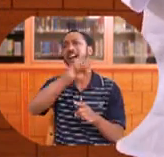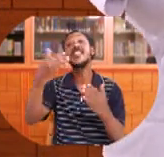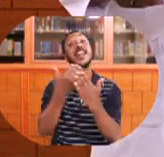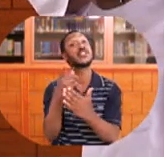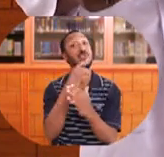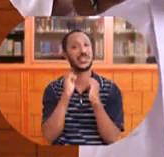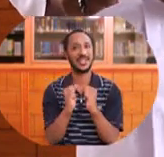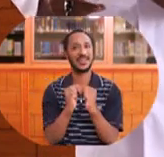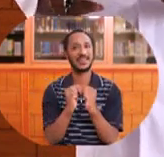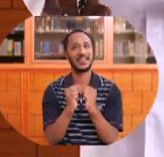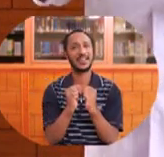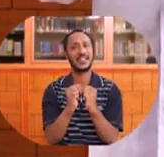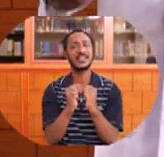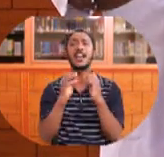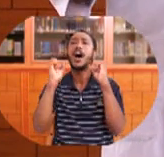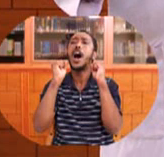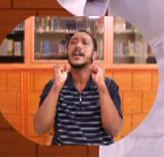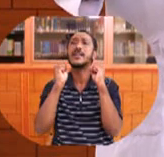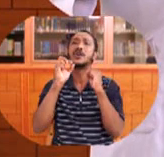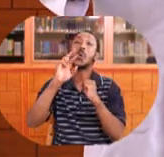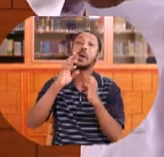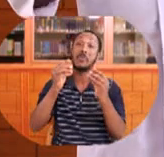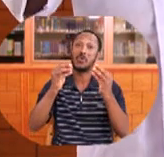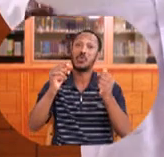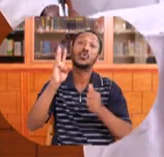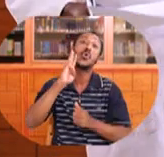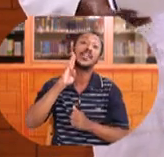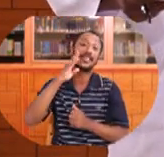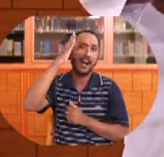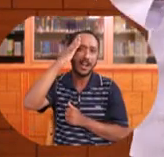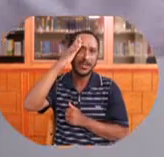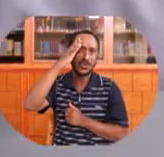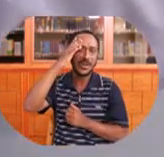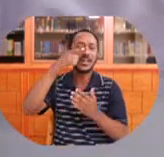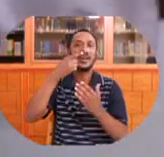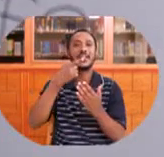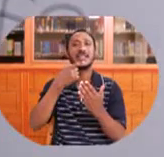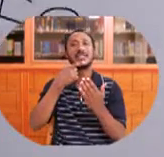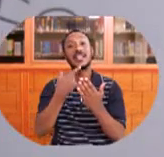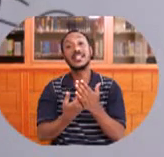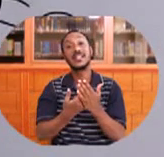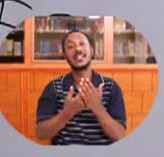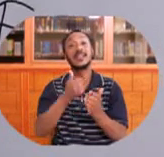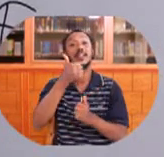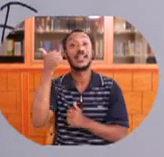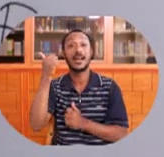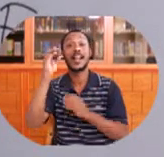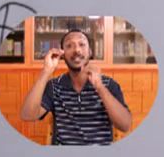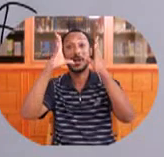Students, is there any hard water or soft water? If we are going to discuss about hardness of